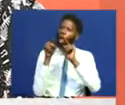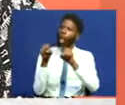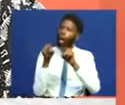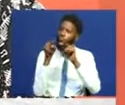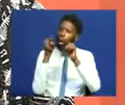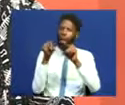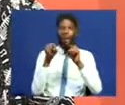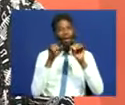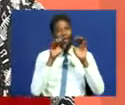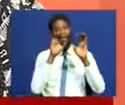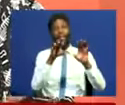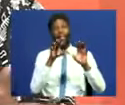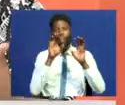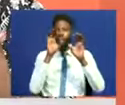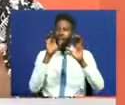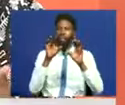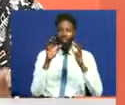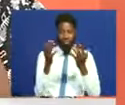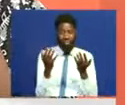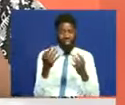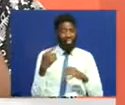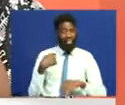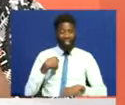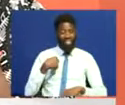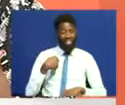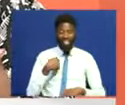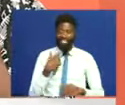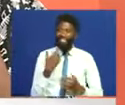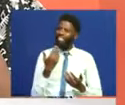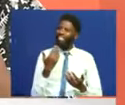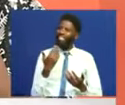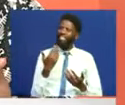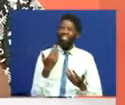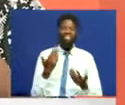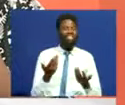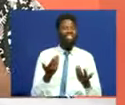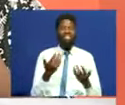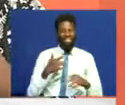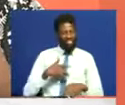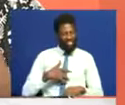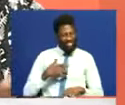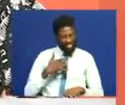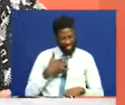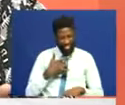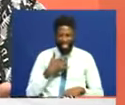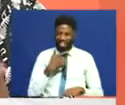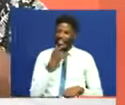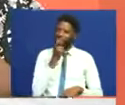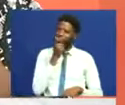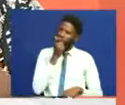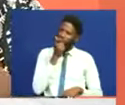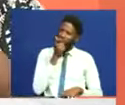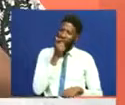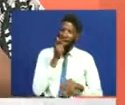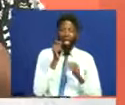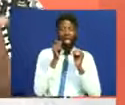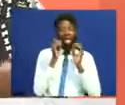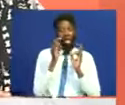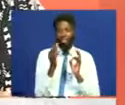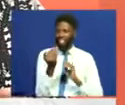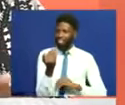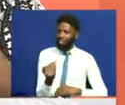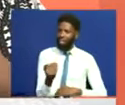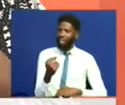trolling, and I can't even imagine the grief I would feel if that is my child. I feel it, and I'm not even